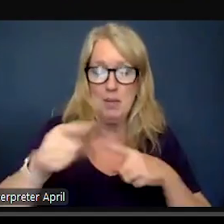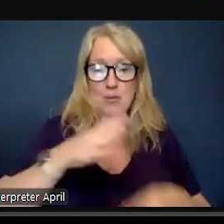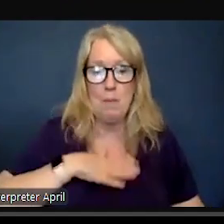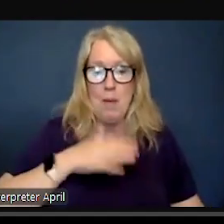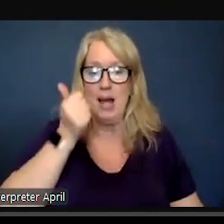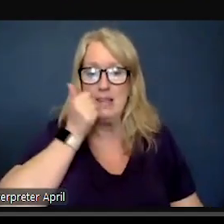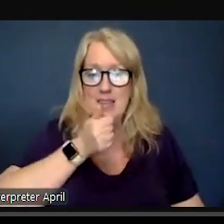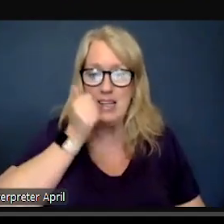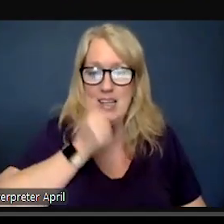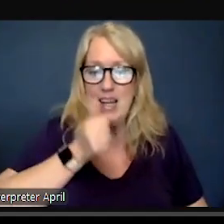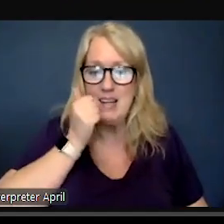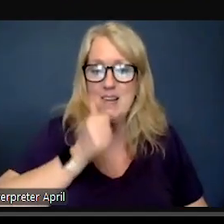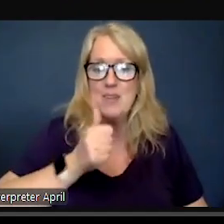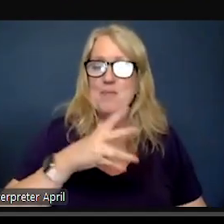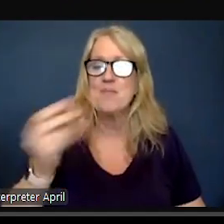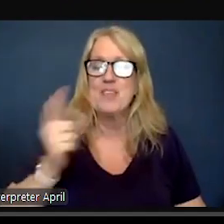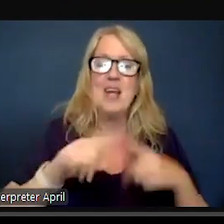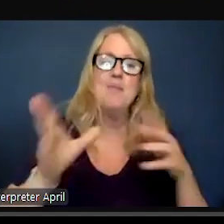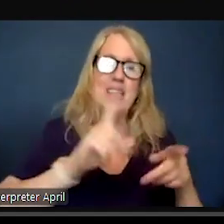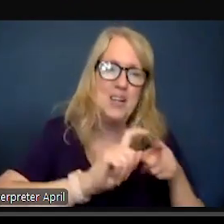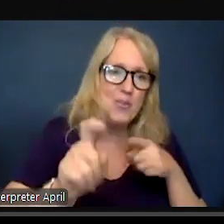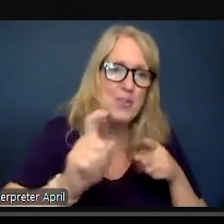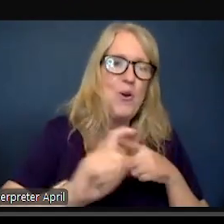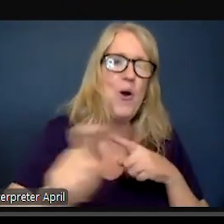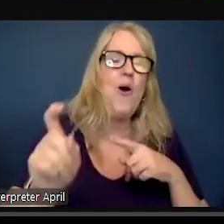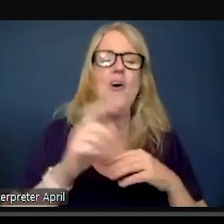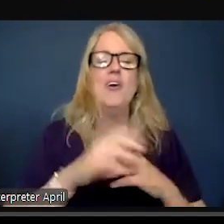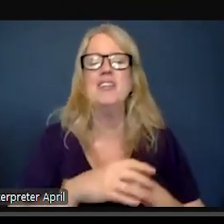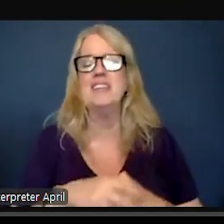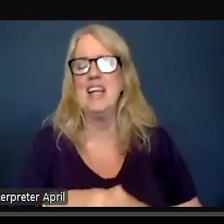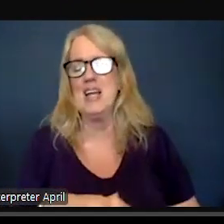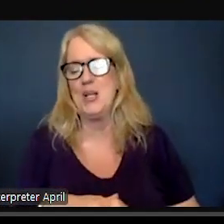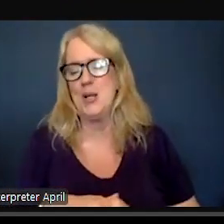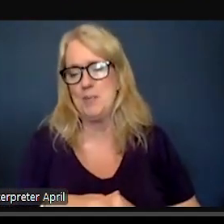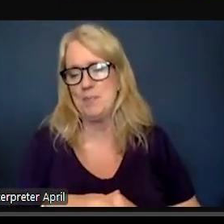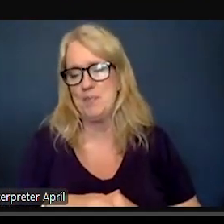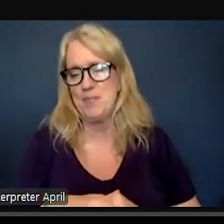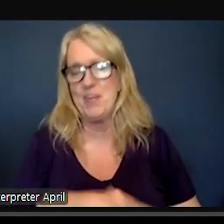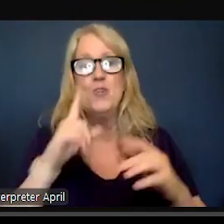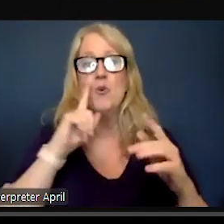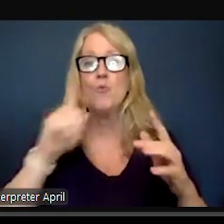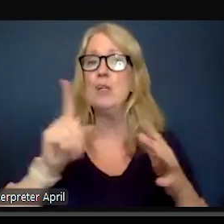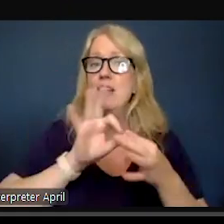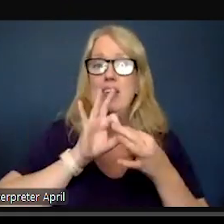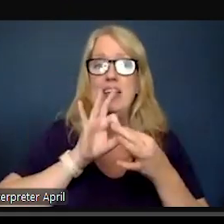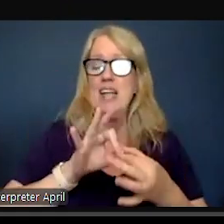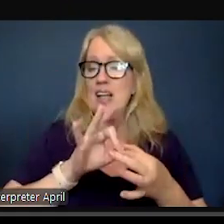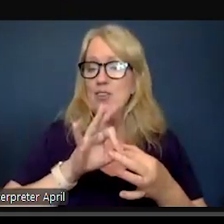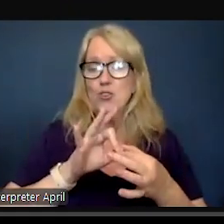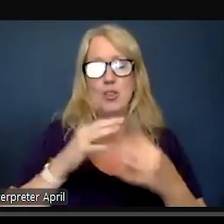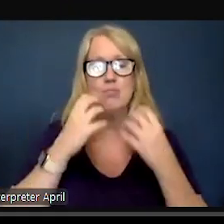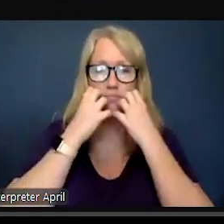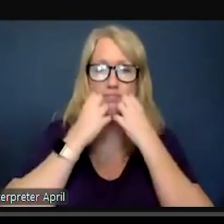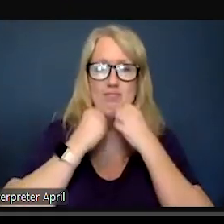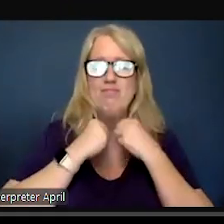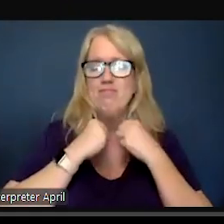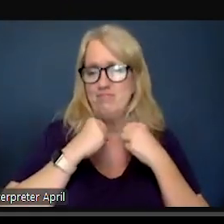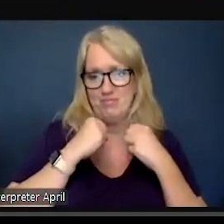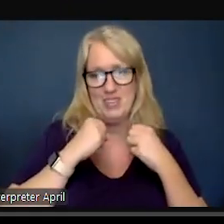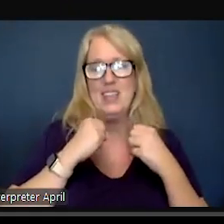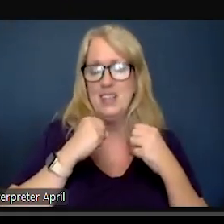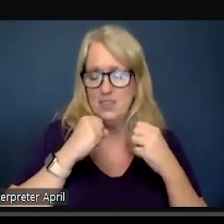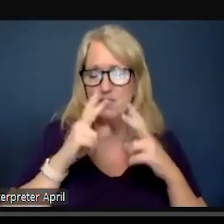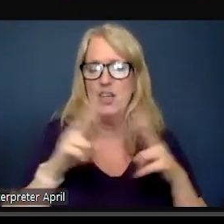day-to-day is fairly independent, making these calls. And so the connection is really meaningful for